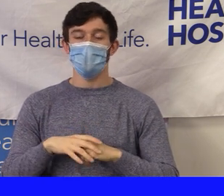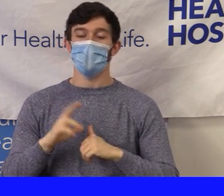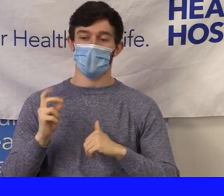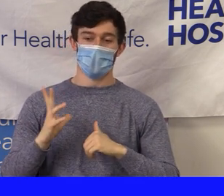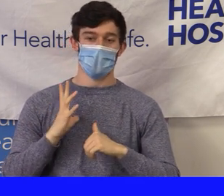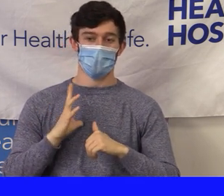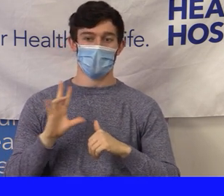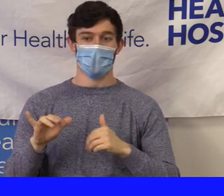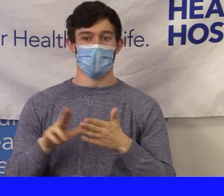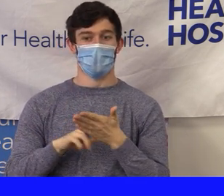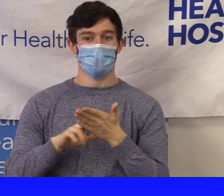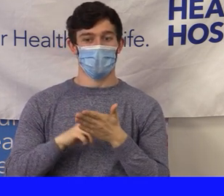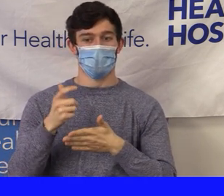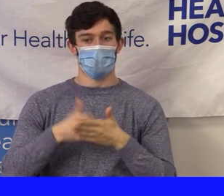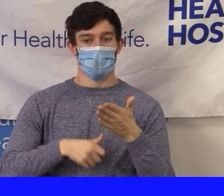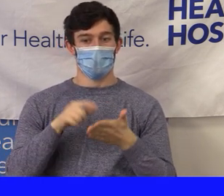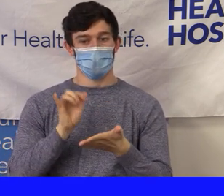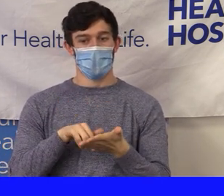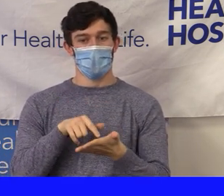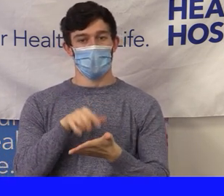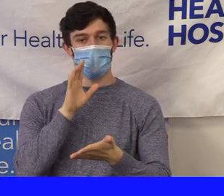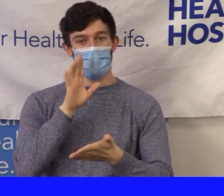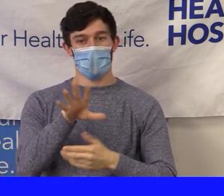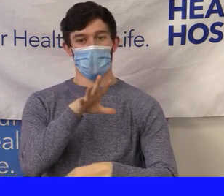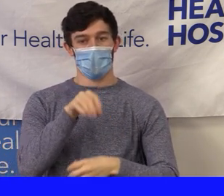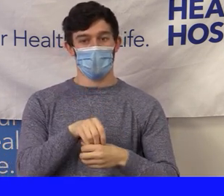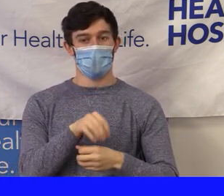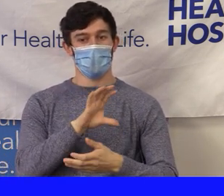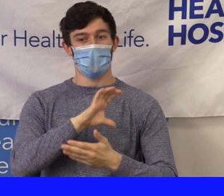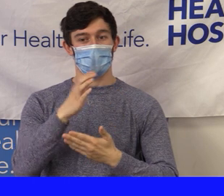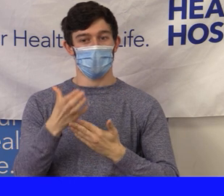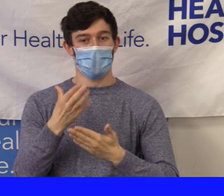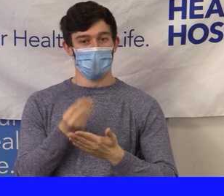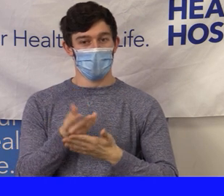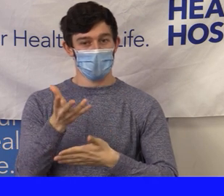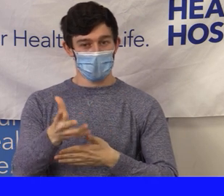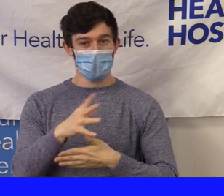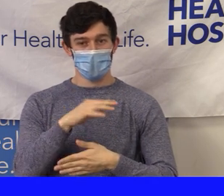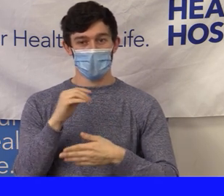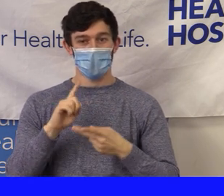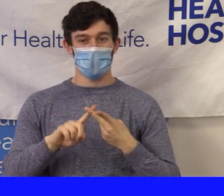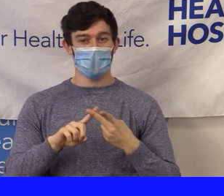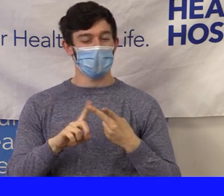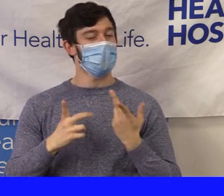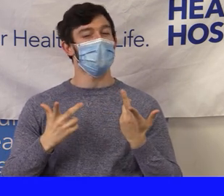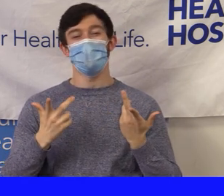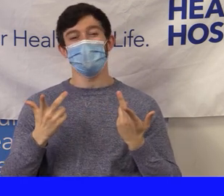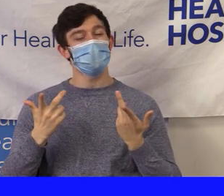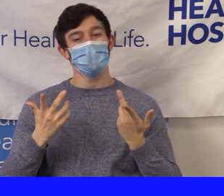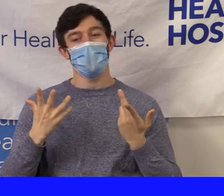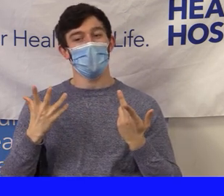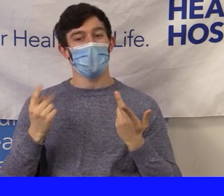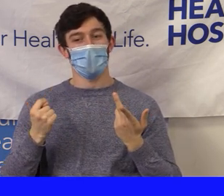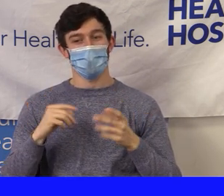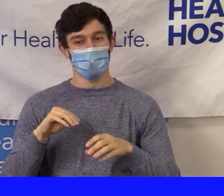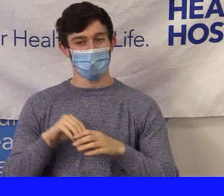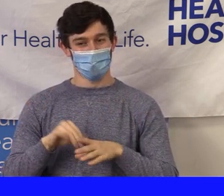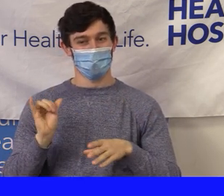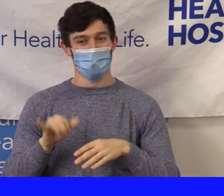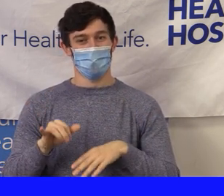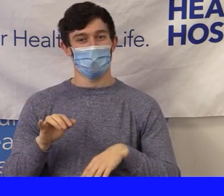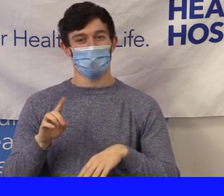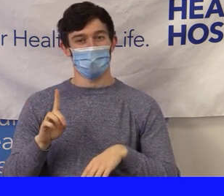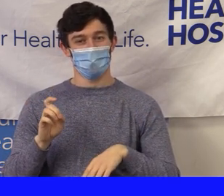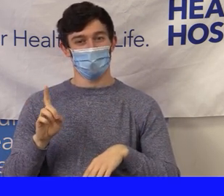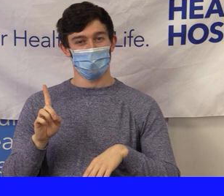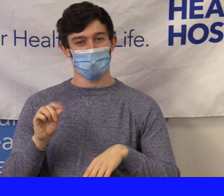cost that we're paying for, that includes supply purchases and other, what is in the 120?